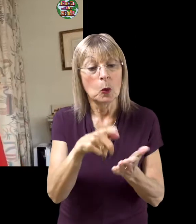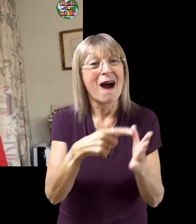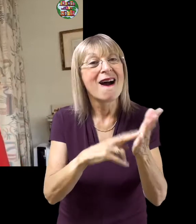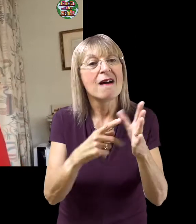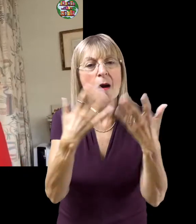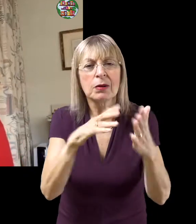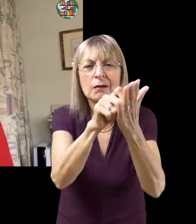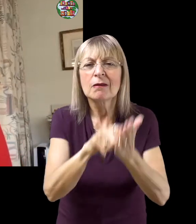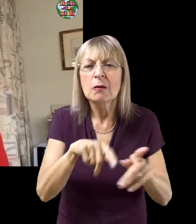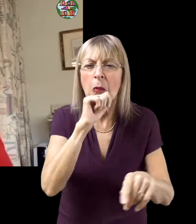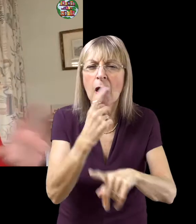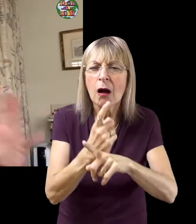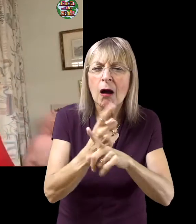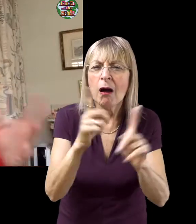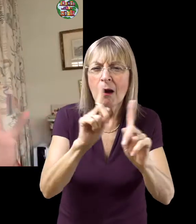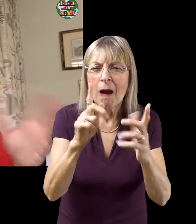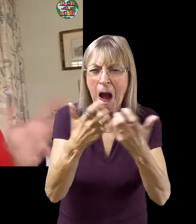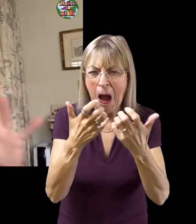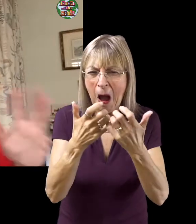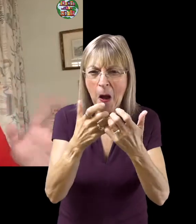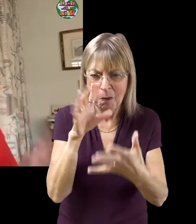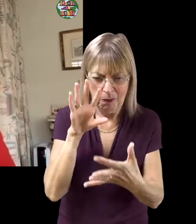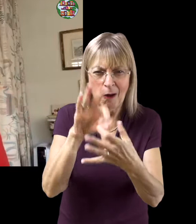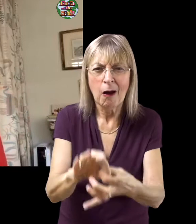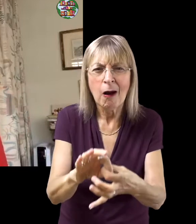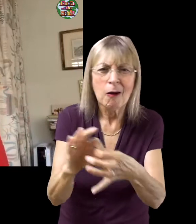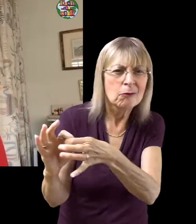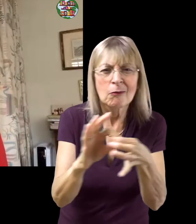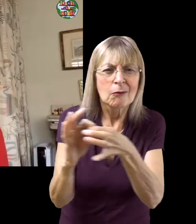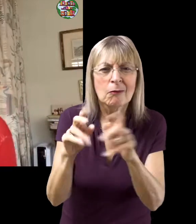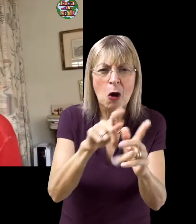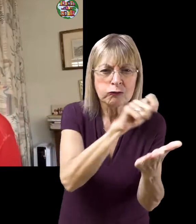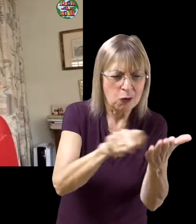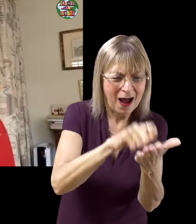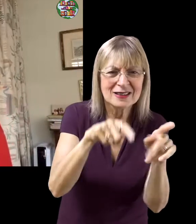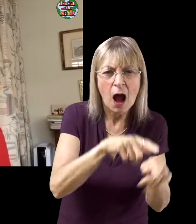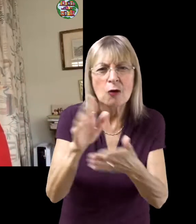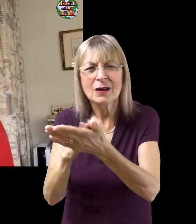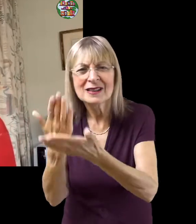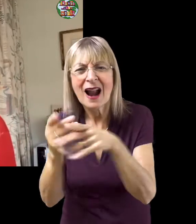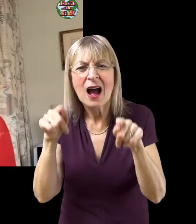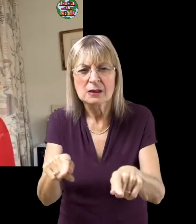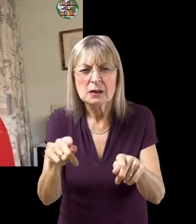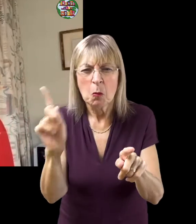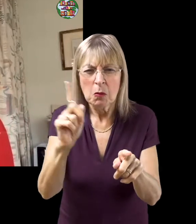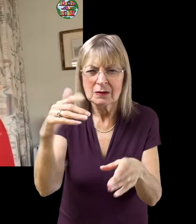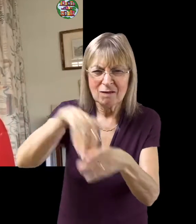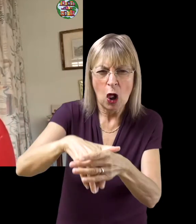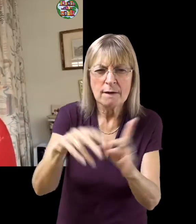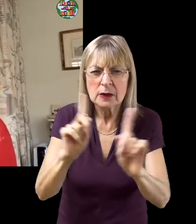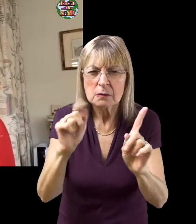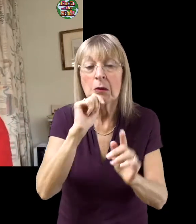that Anna has written. So we're going to talk about that kind of collaboration between a writer and a translator and what that actually